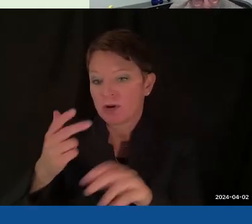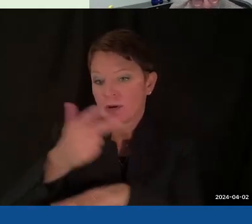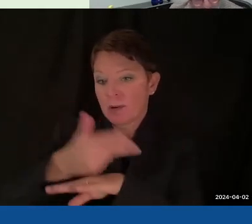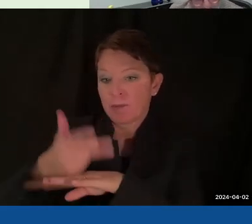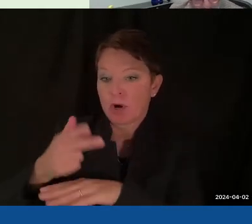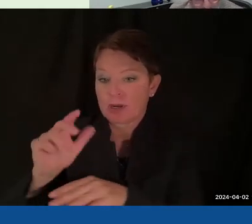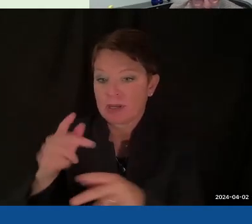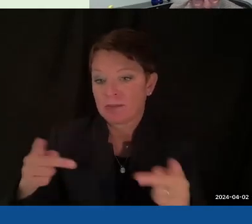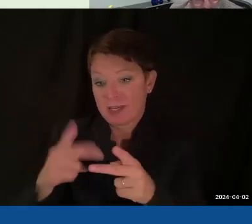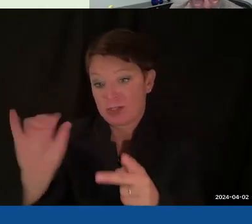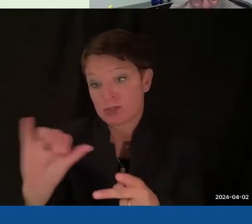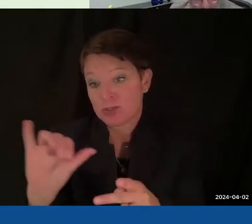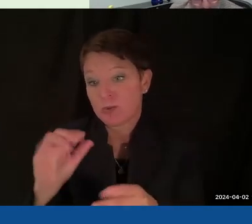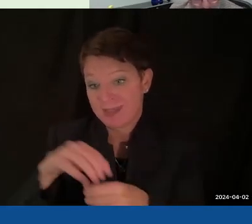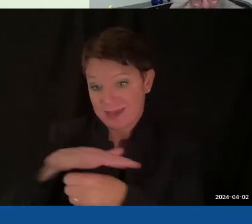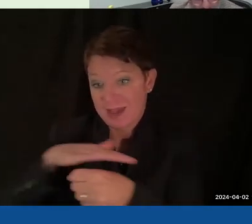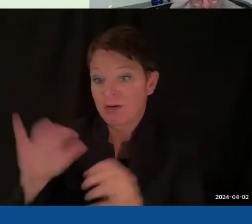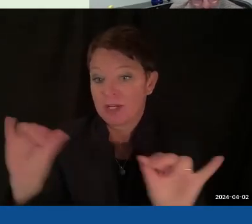well. Gotcha. Thanks.